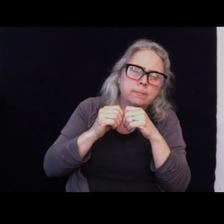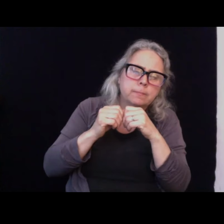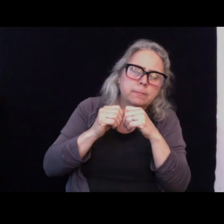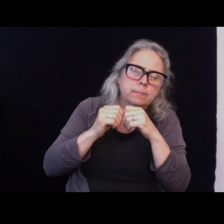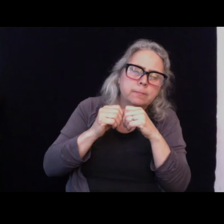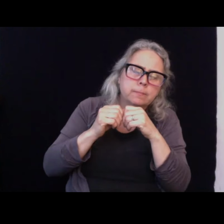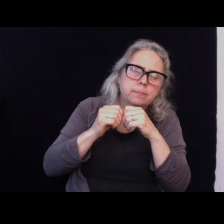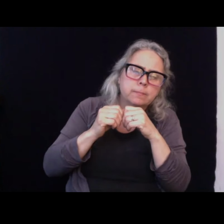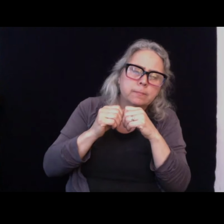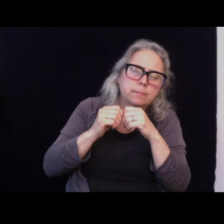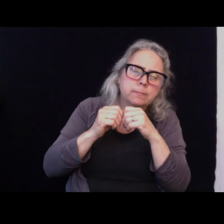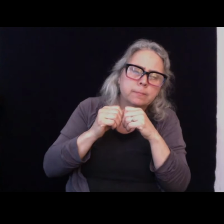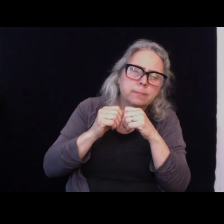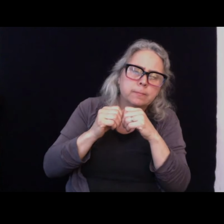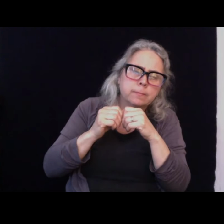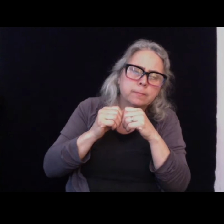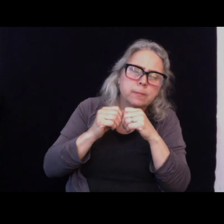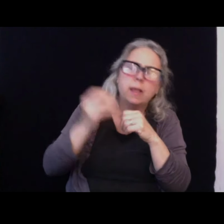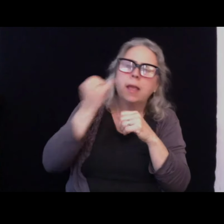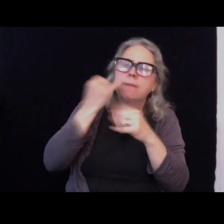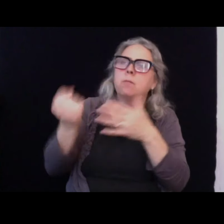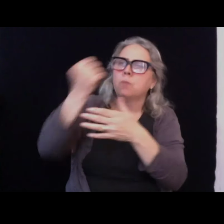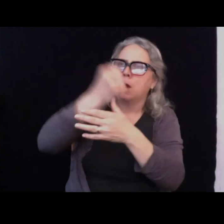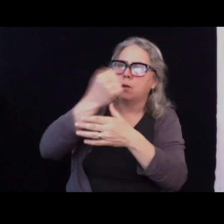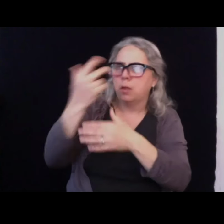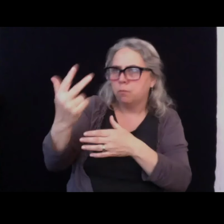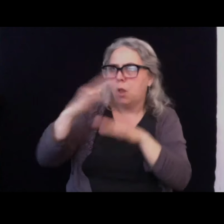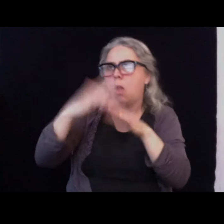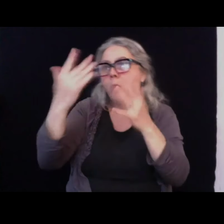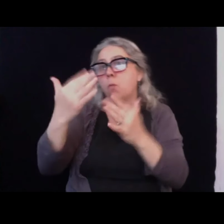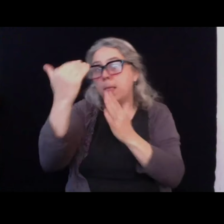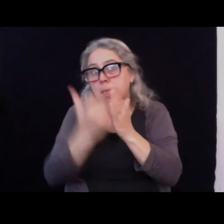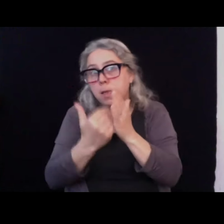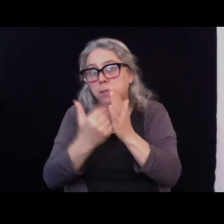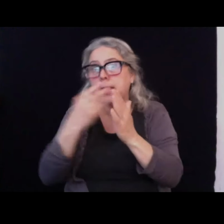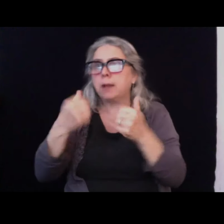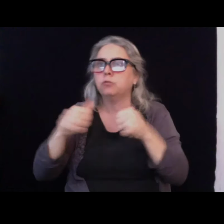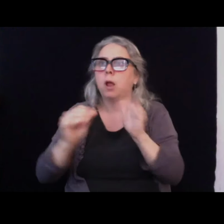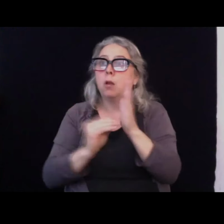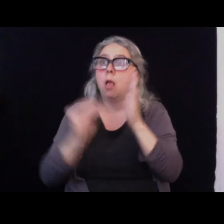if they're a priority 3 on the wait list and you're trying to go up.